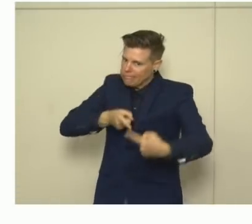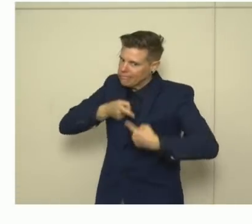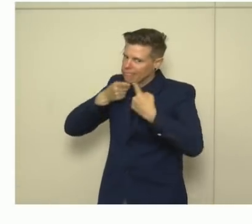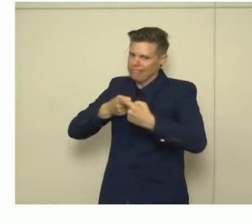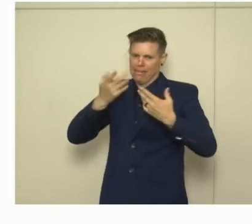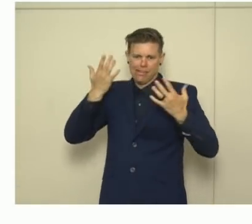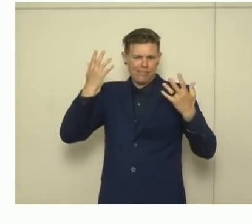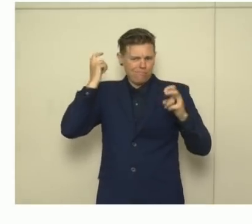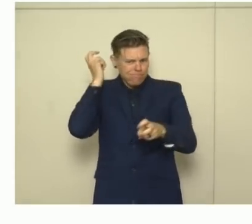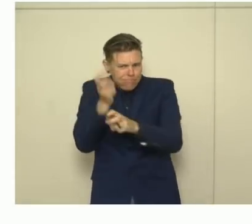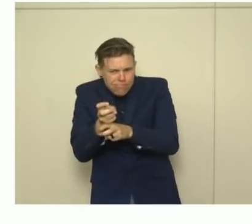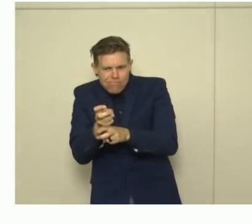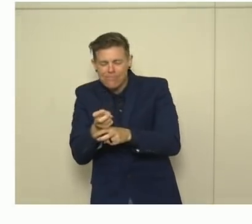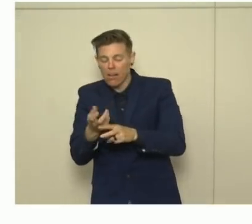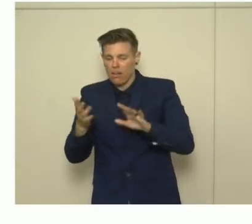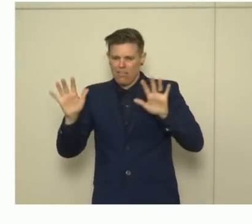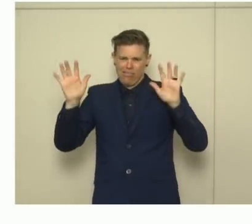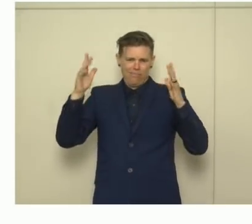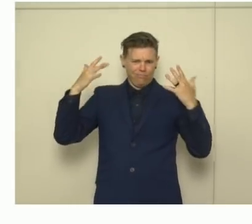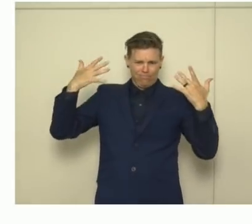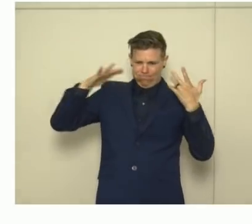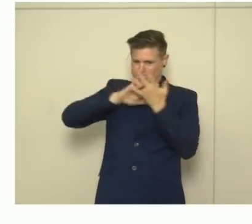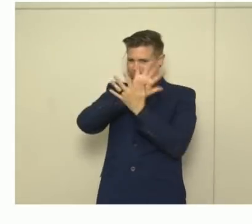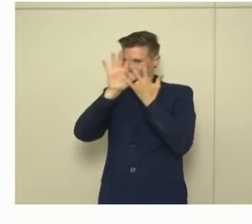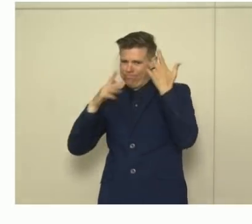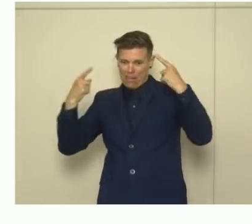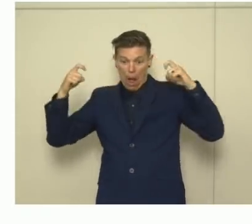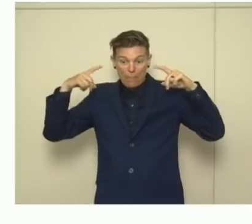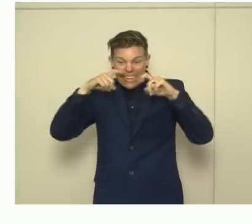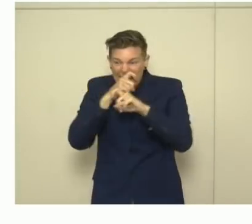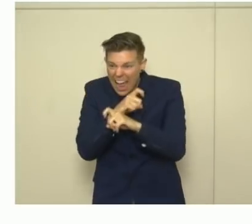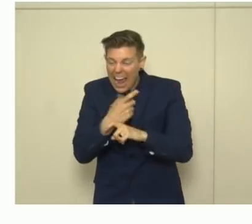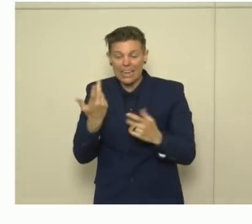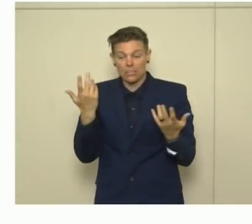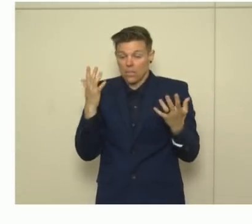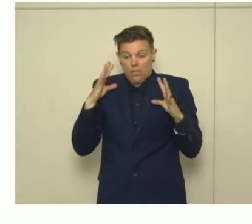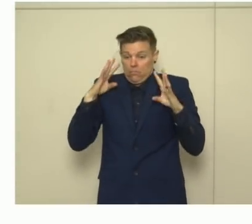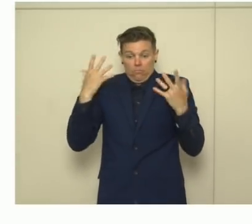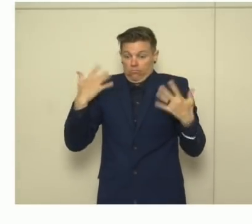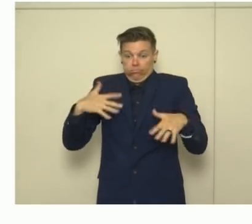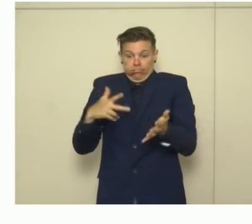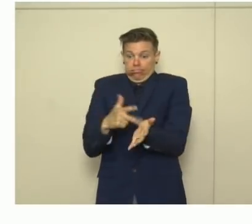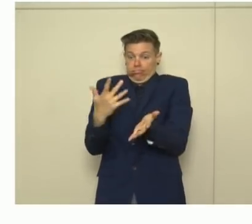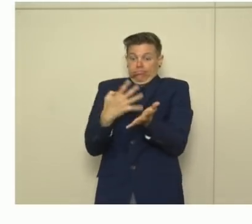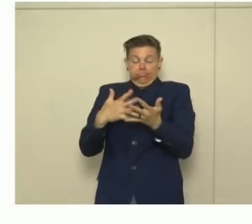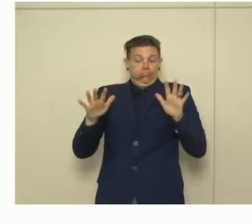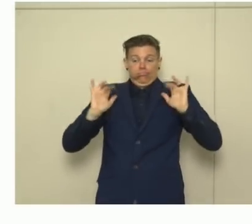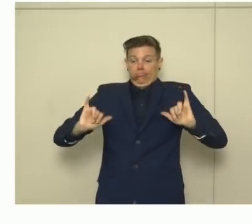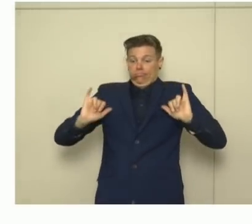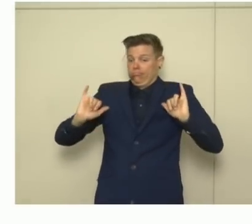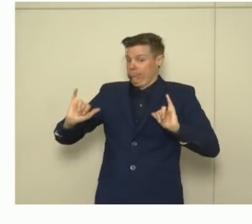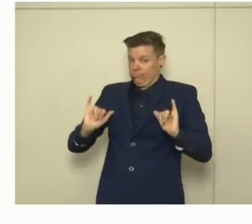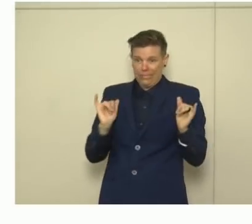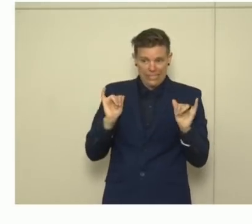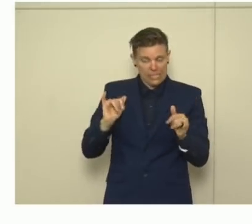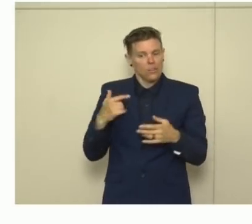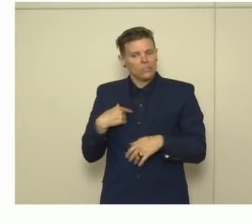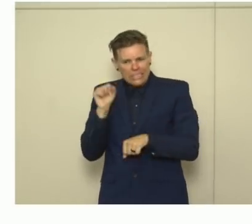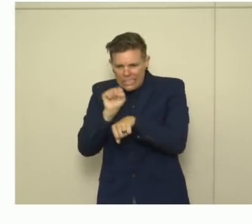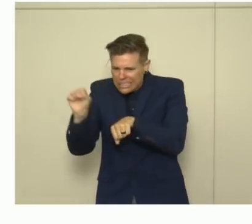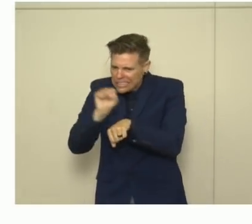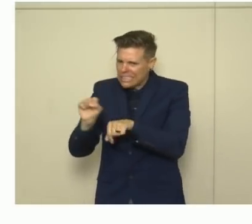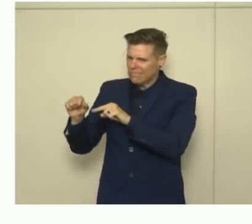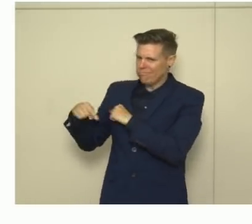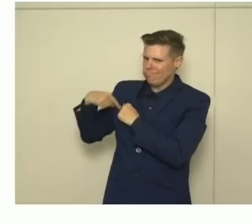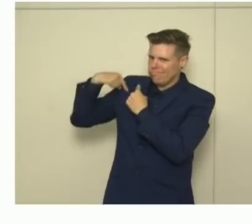interdependent organizations that we have. But the work that we're doing is going to put us on a path to be a model for how we can do this smartly, how